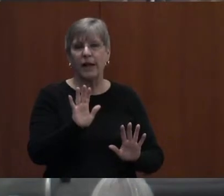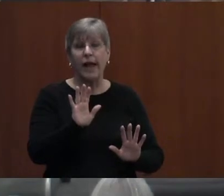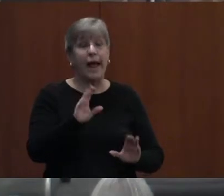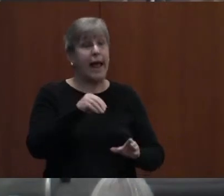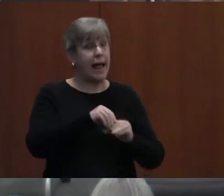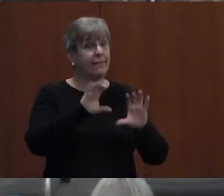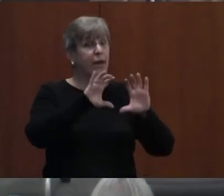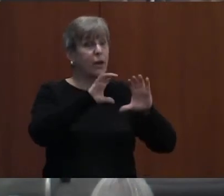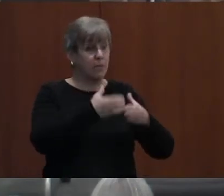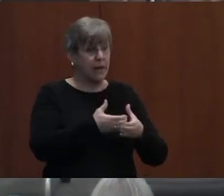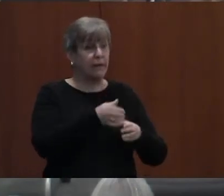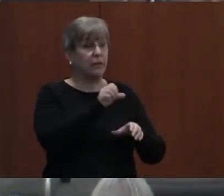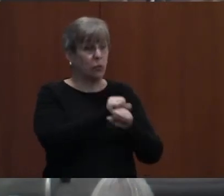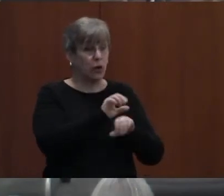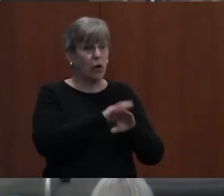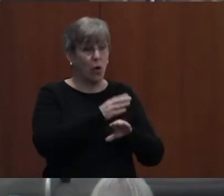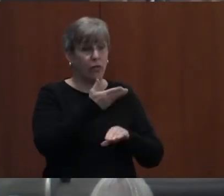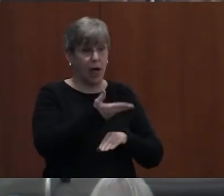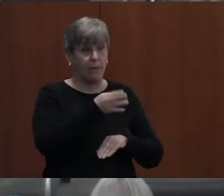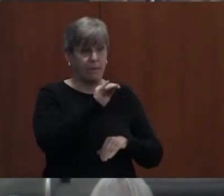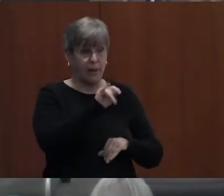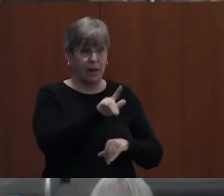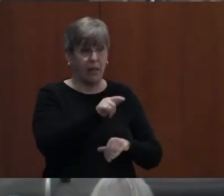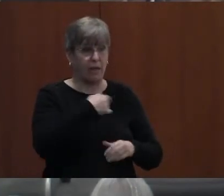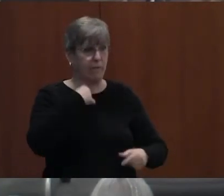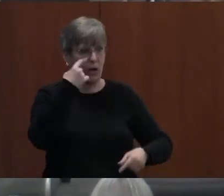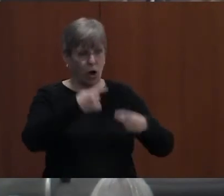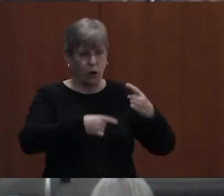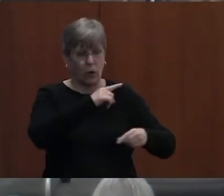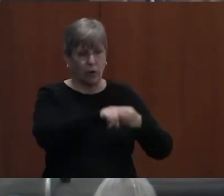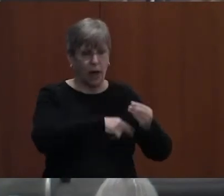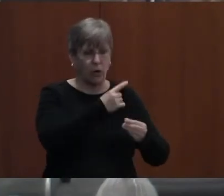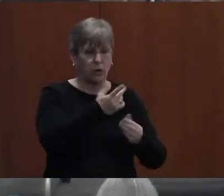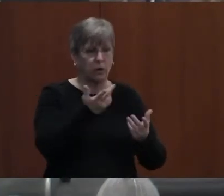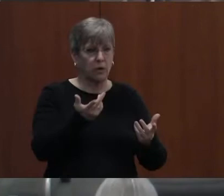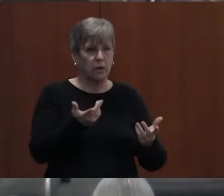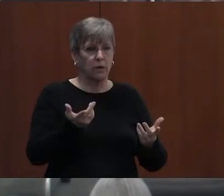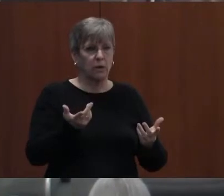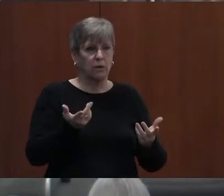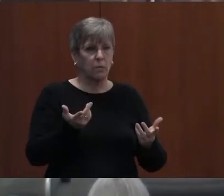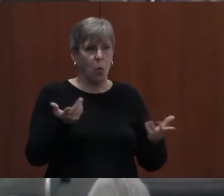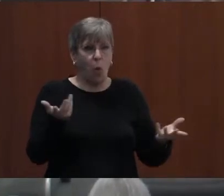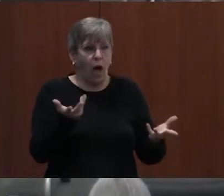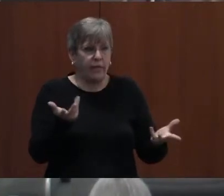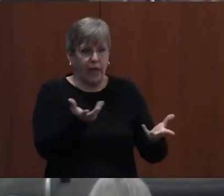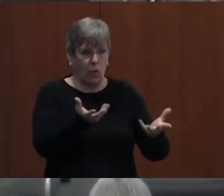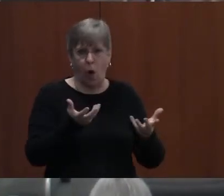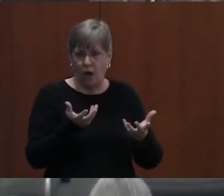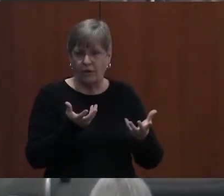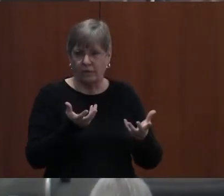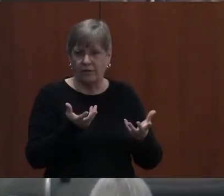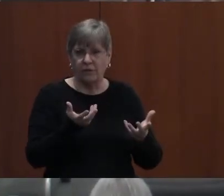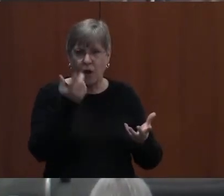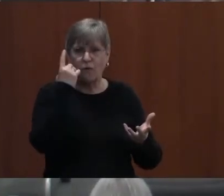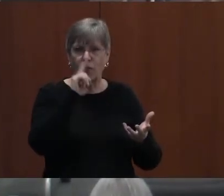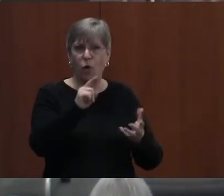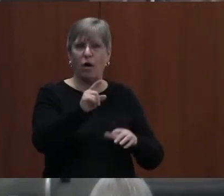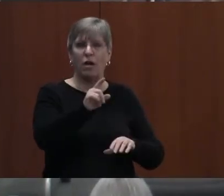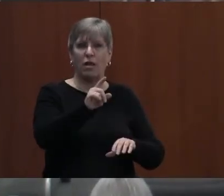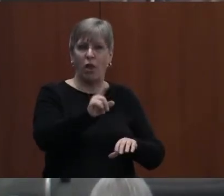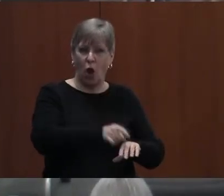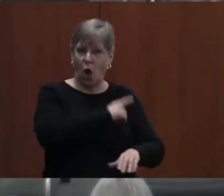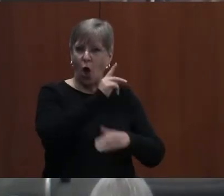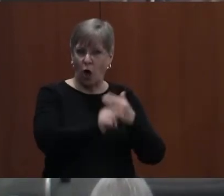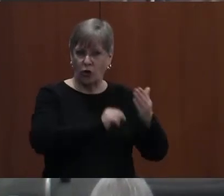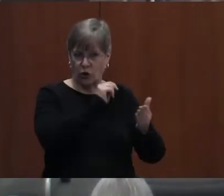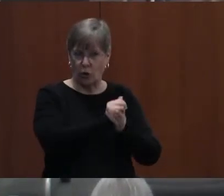within the committee that is working on the bill, they've been having arguments about what they want for the long term in